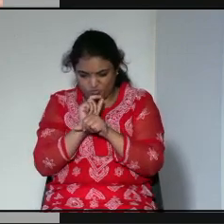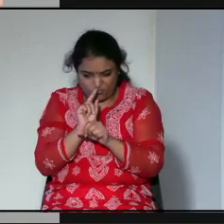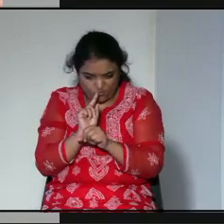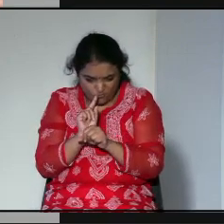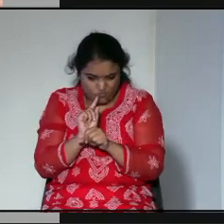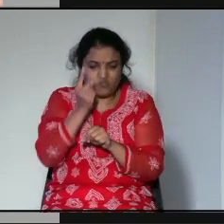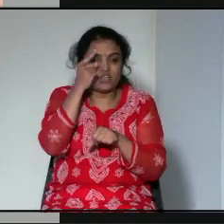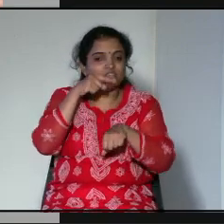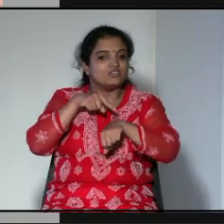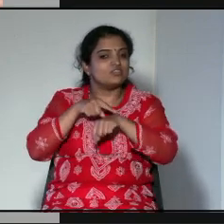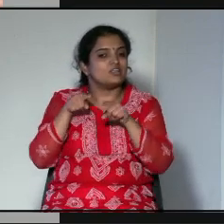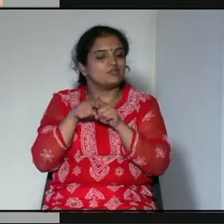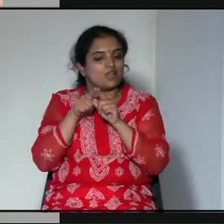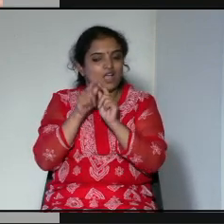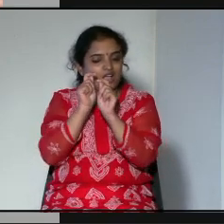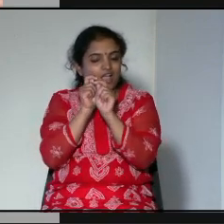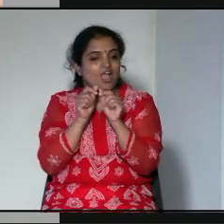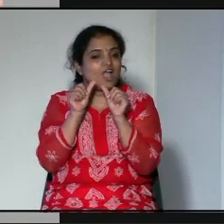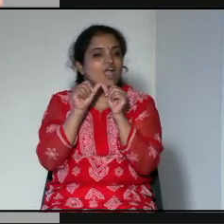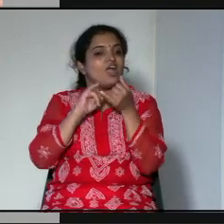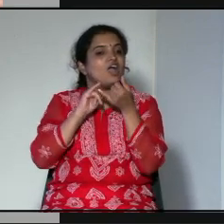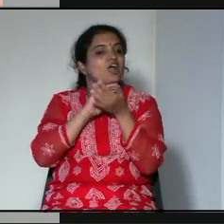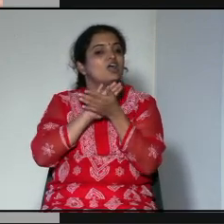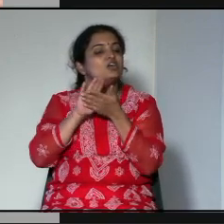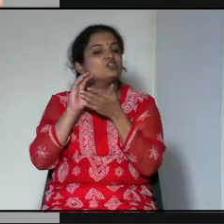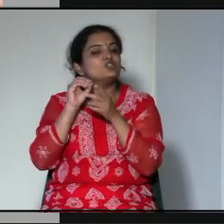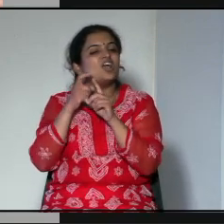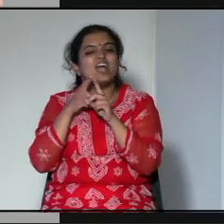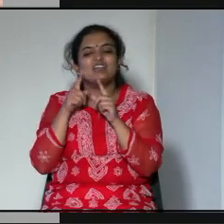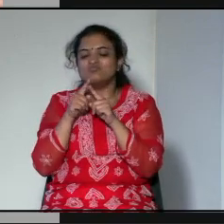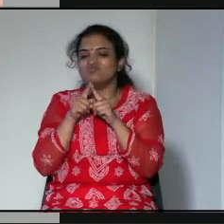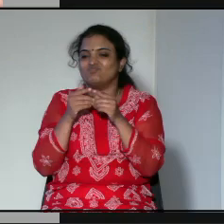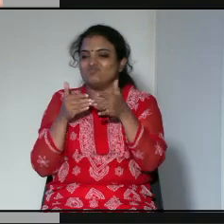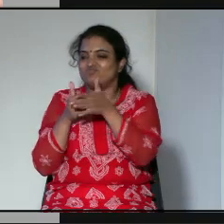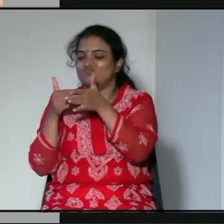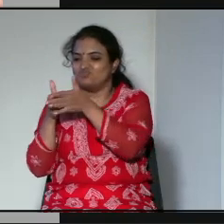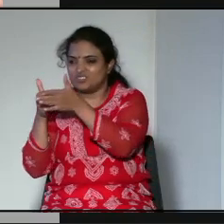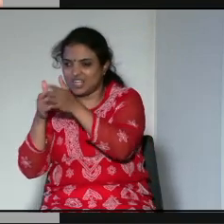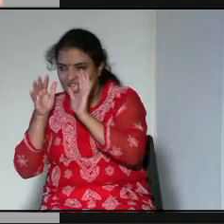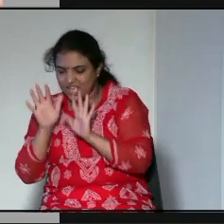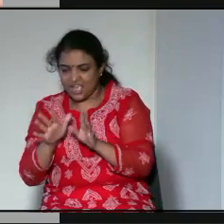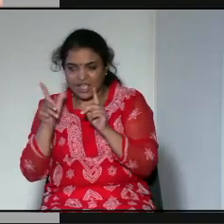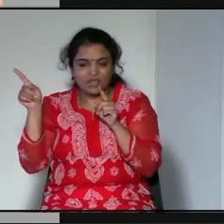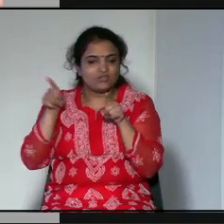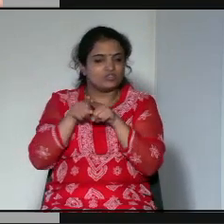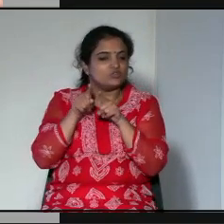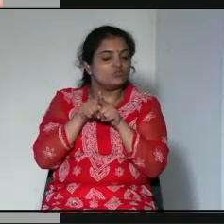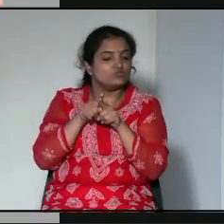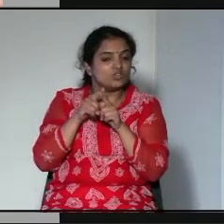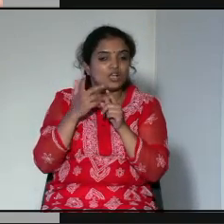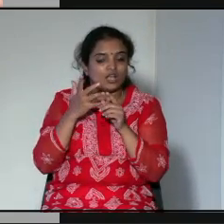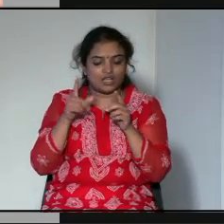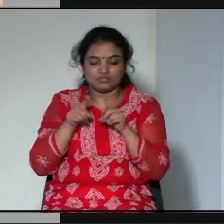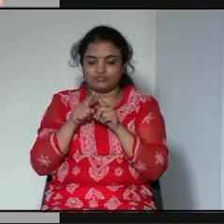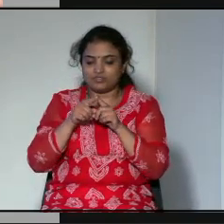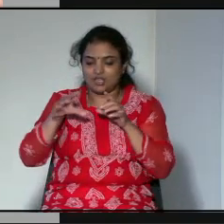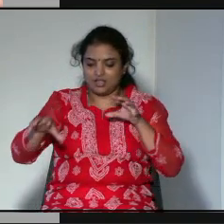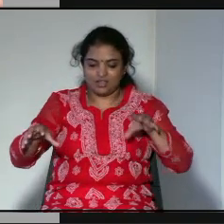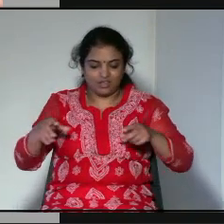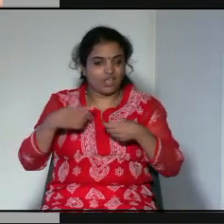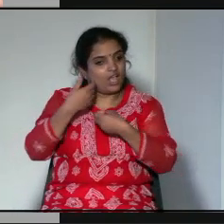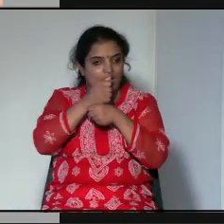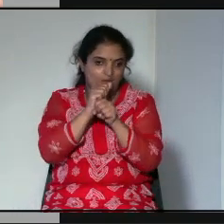piece of sculpture of Ashoka, struggling with the challenges of a figure being sculpted in 26 parts, having